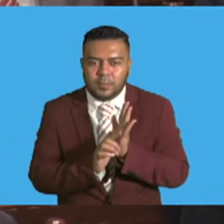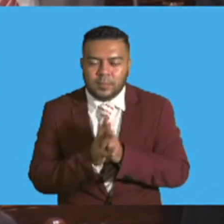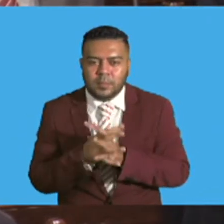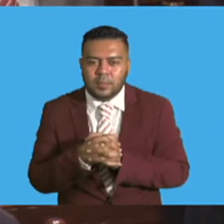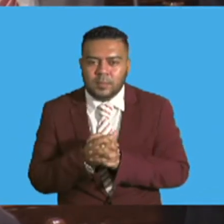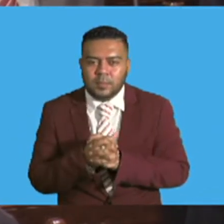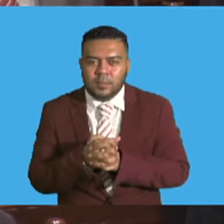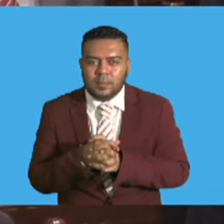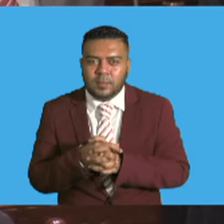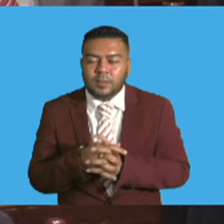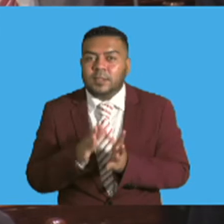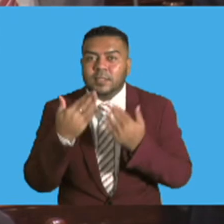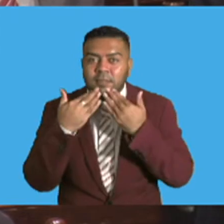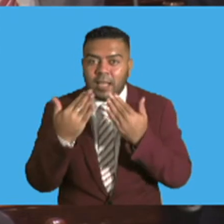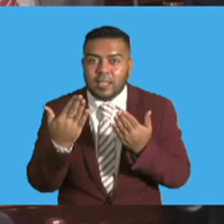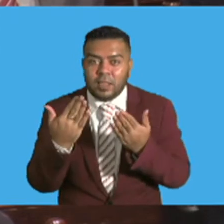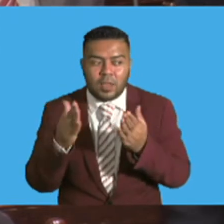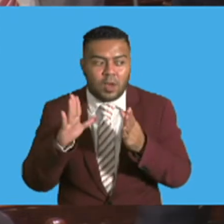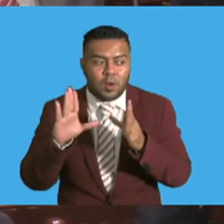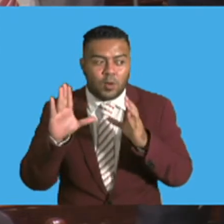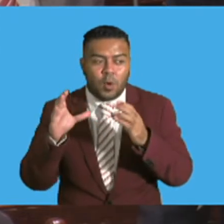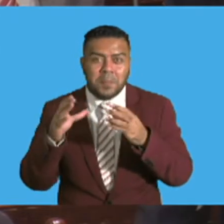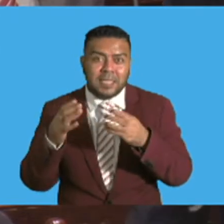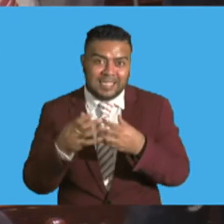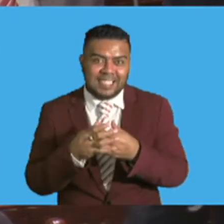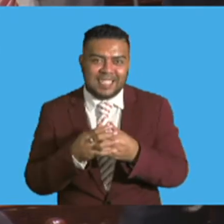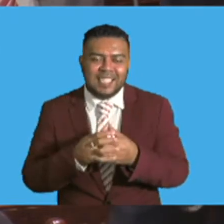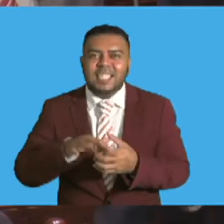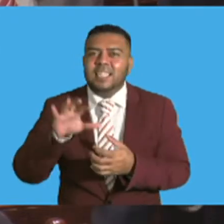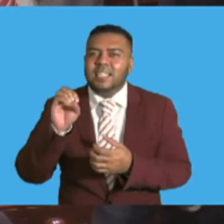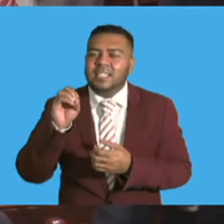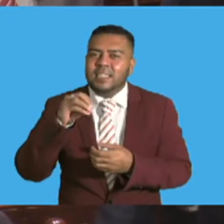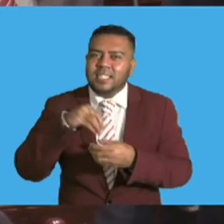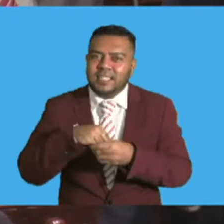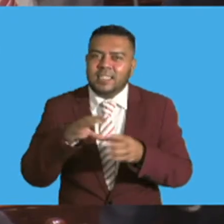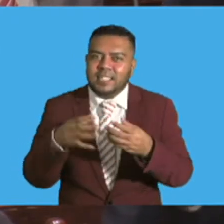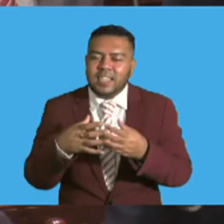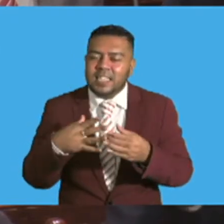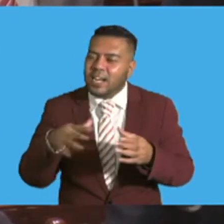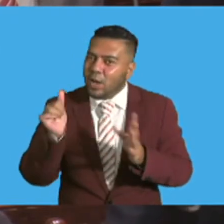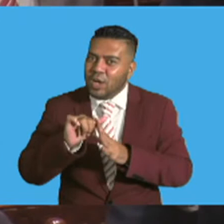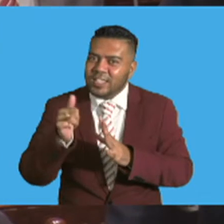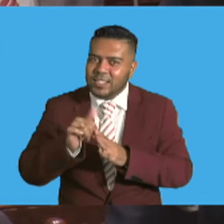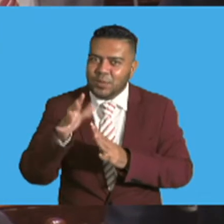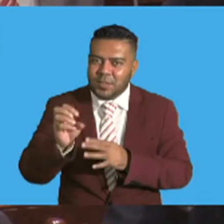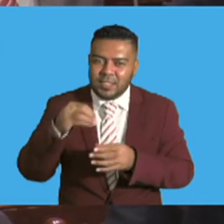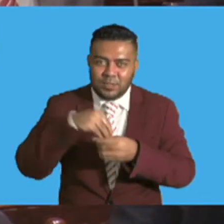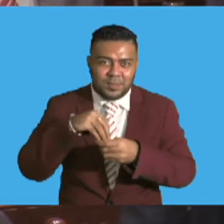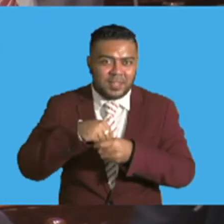to, of course, thank the committee for that recommendation of this, Mr. Speaker, sir. Mr. Speaker, also in respect of